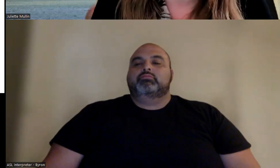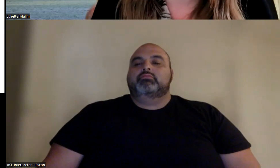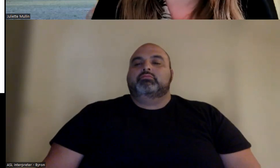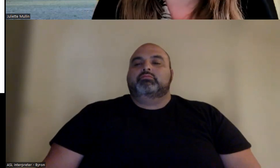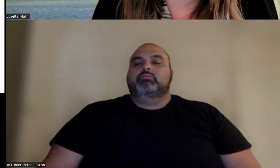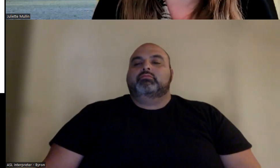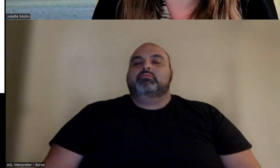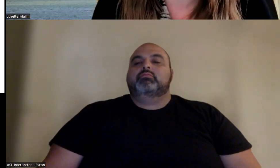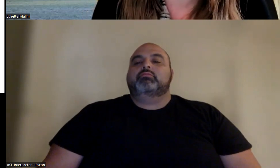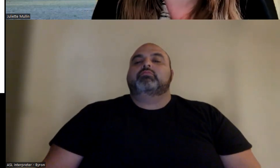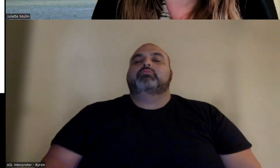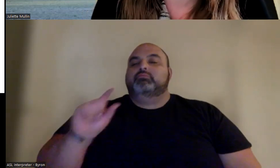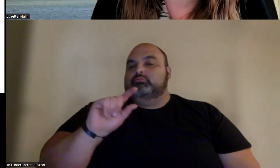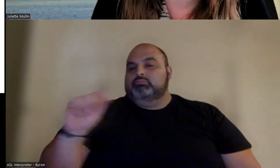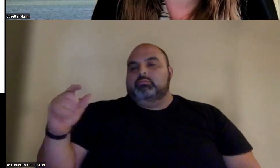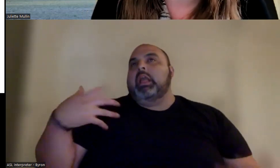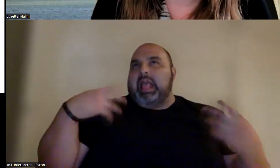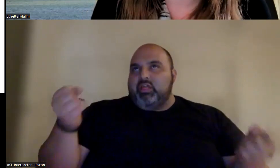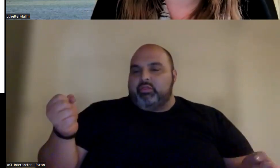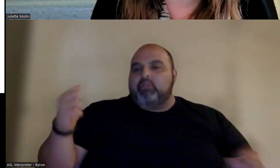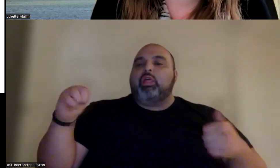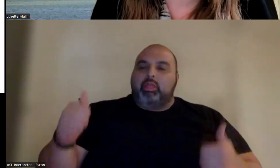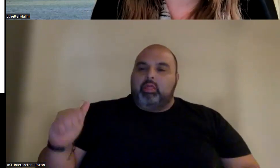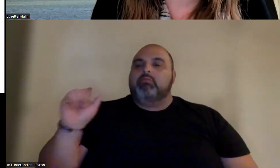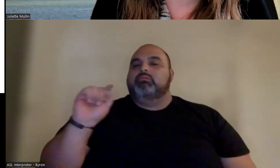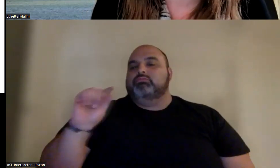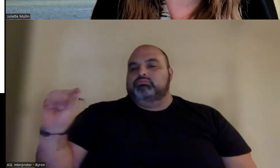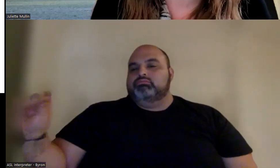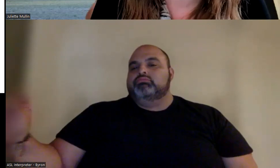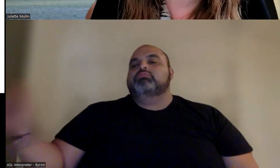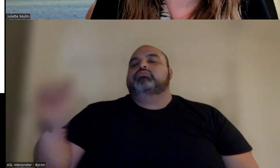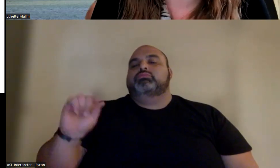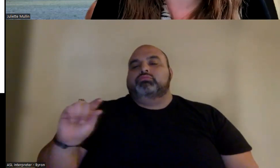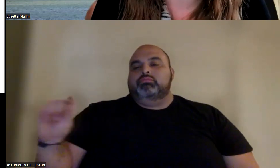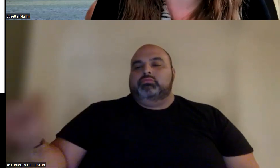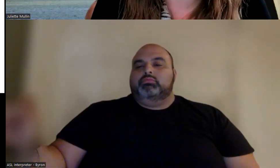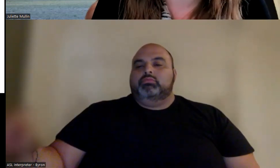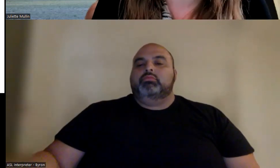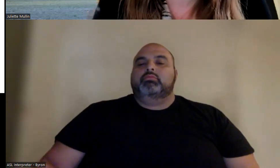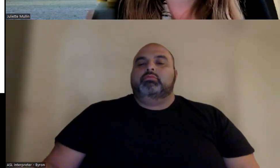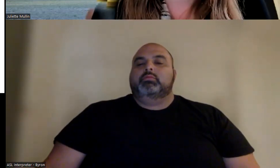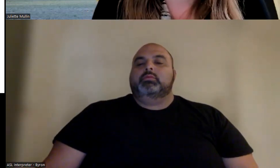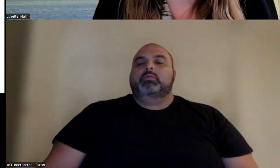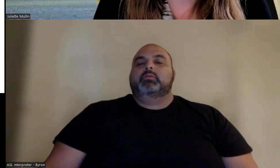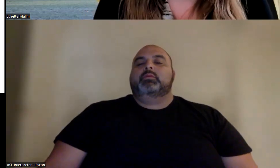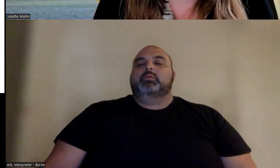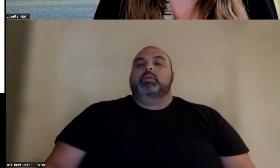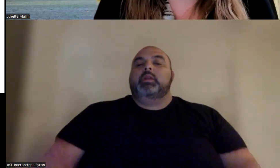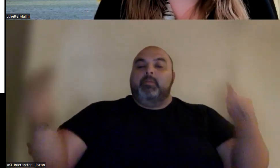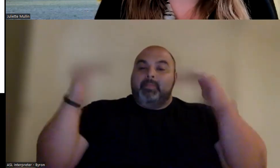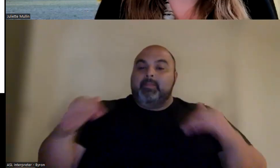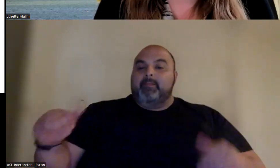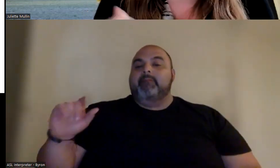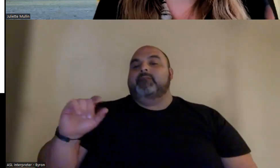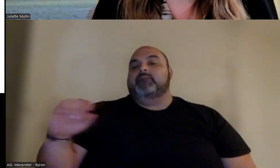care facilities whose health has sharply declined or who are experiencing a significant change in circumstances. So a number of the laws